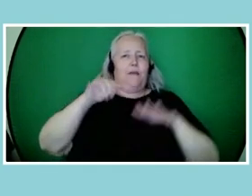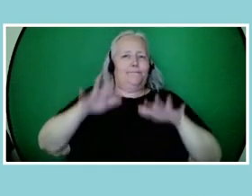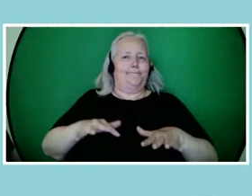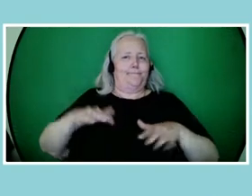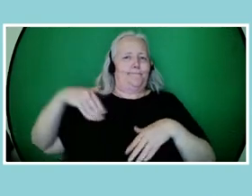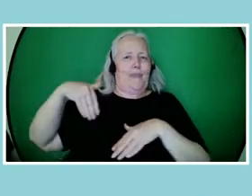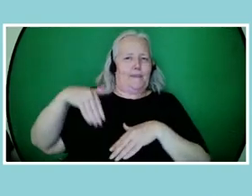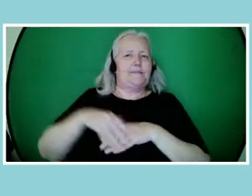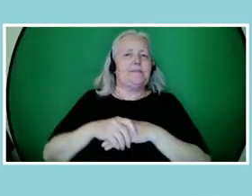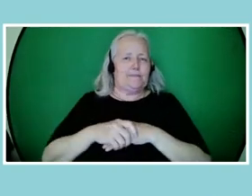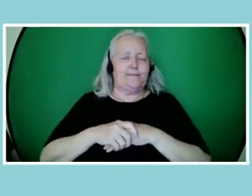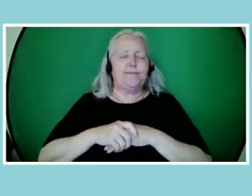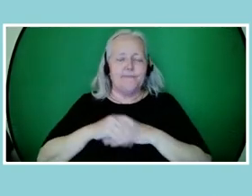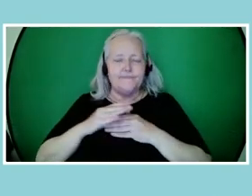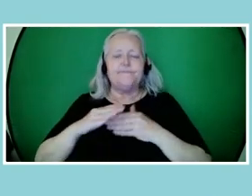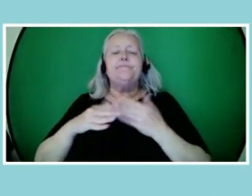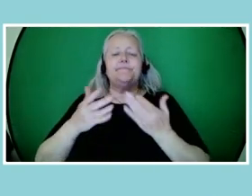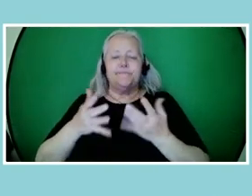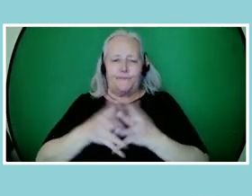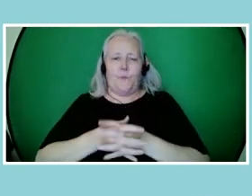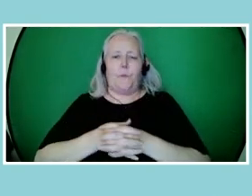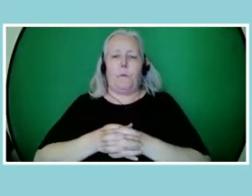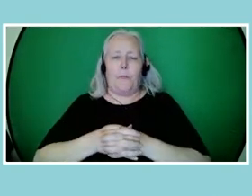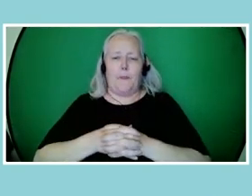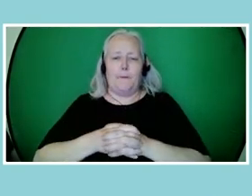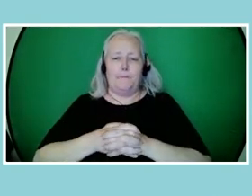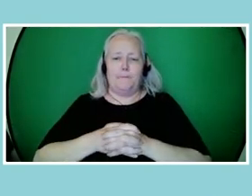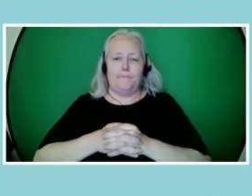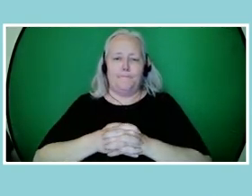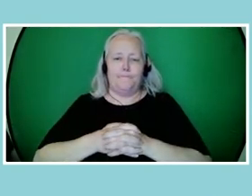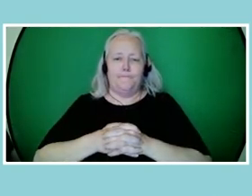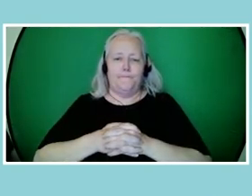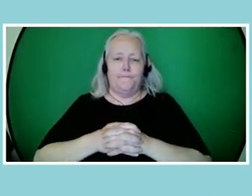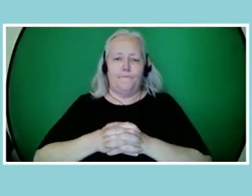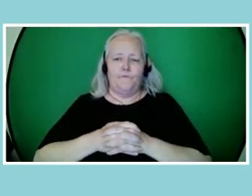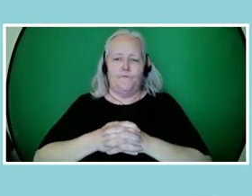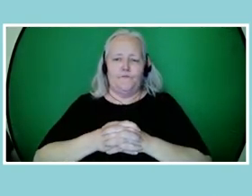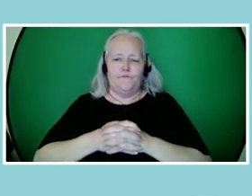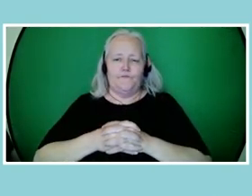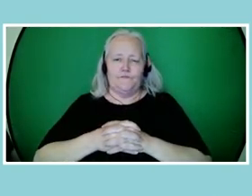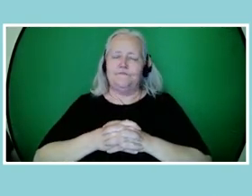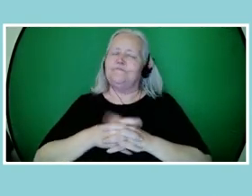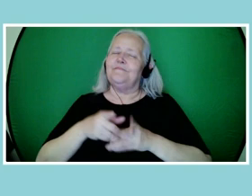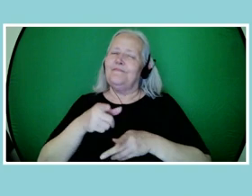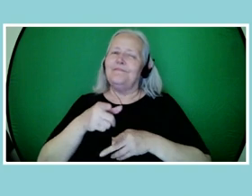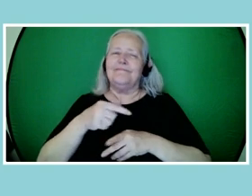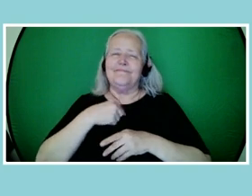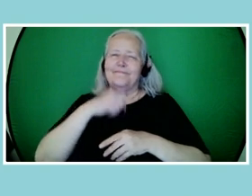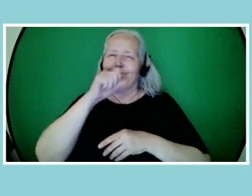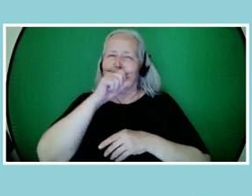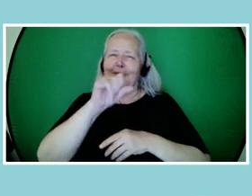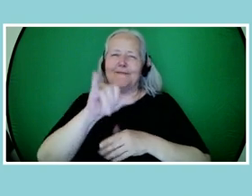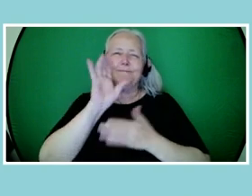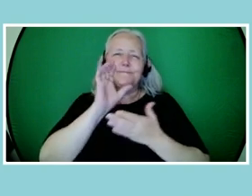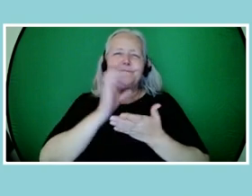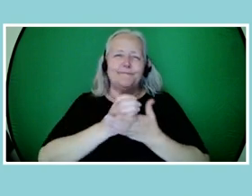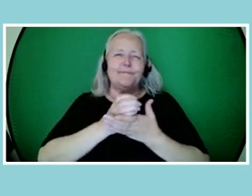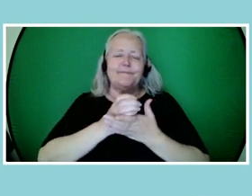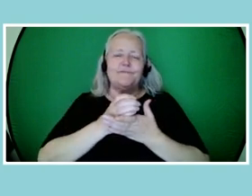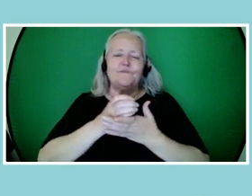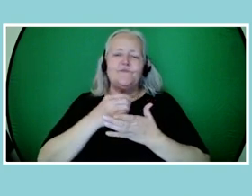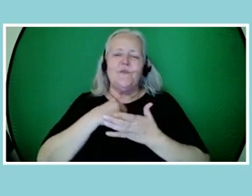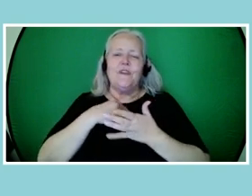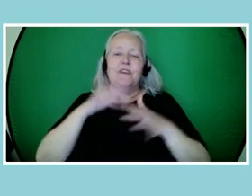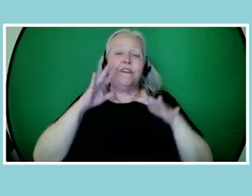slide, please. So I like this. I really like this. I like to call de-escalation